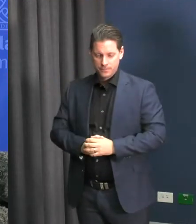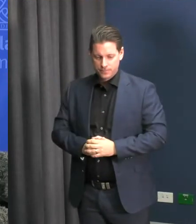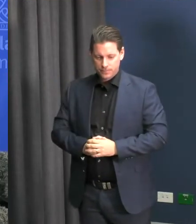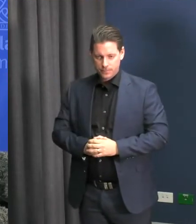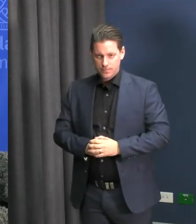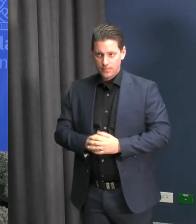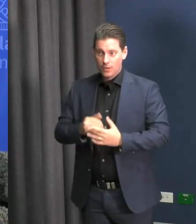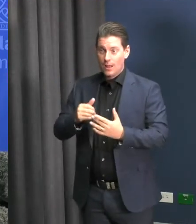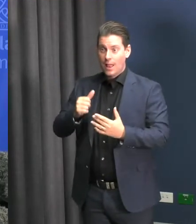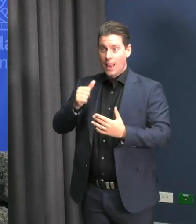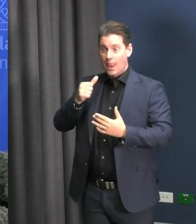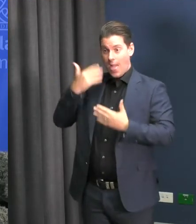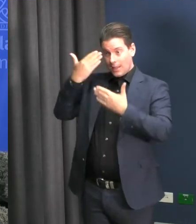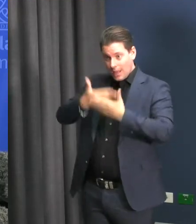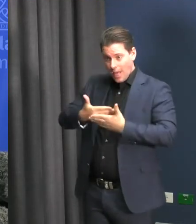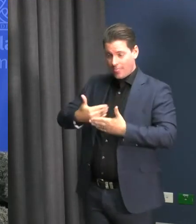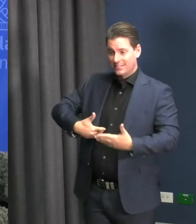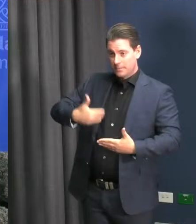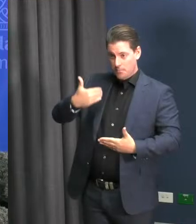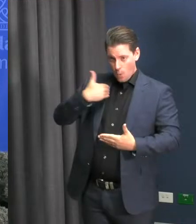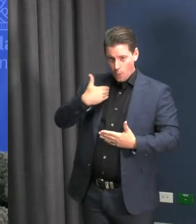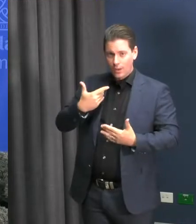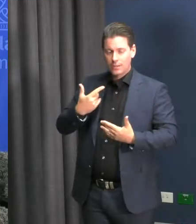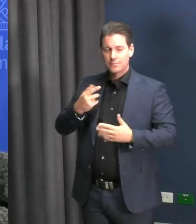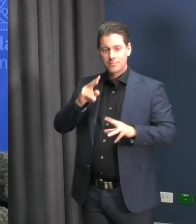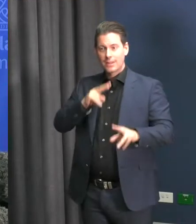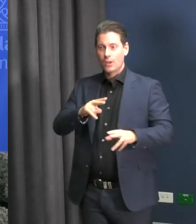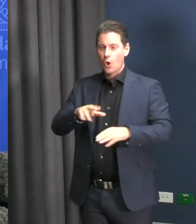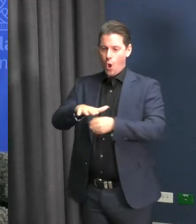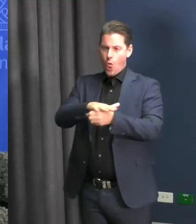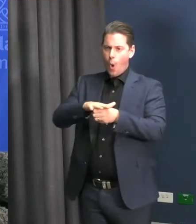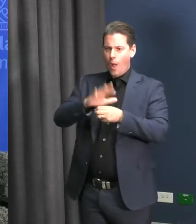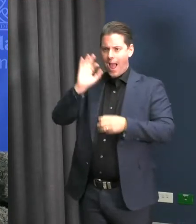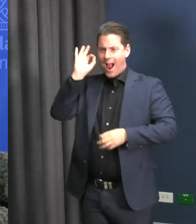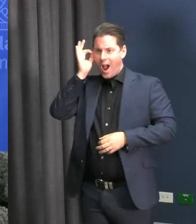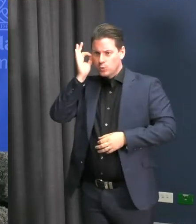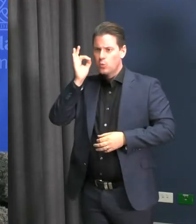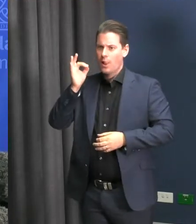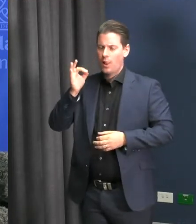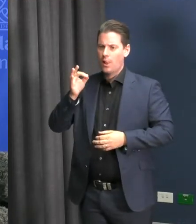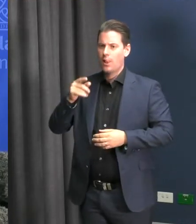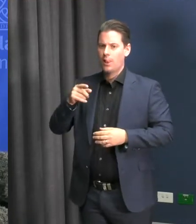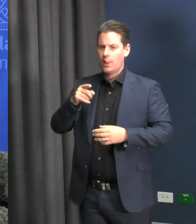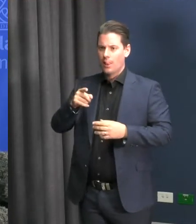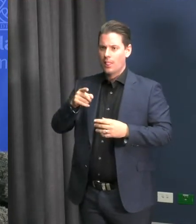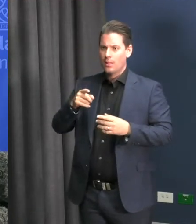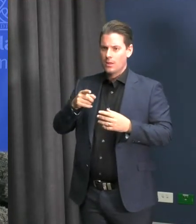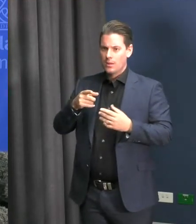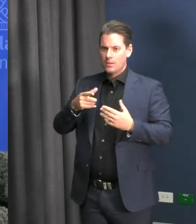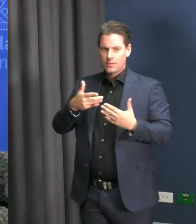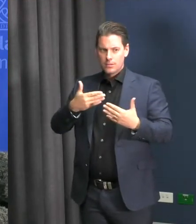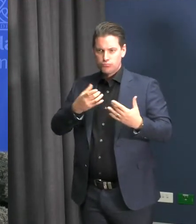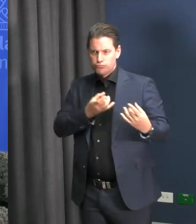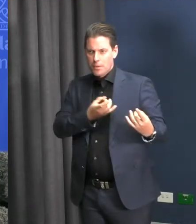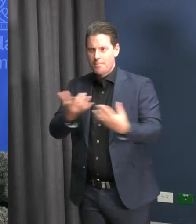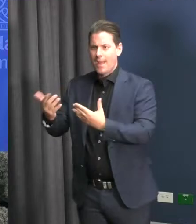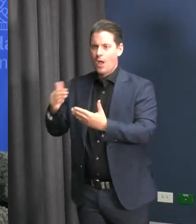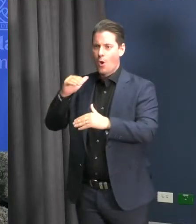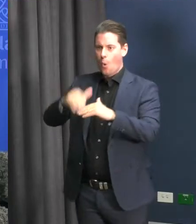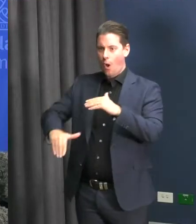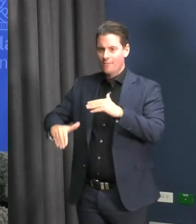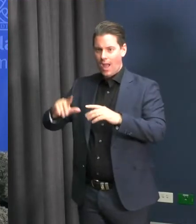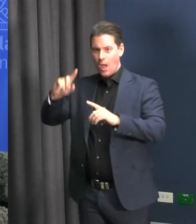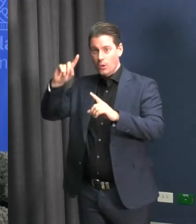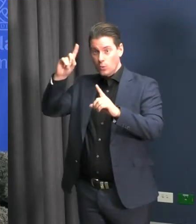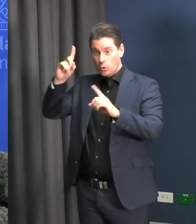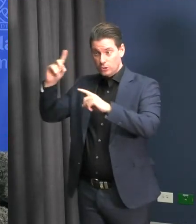Overnight and this morning, councils have done a lot of work in terms of the storm tide mapping. And we're joined also today